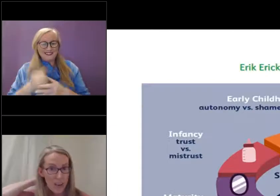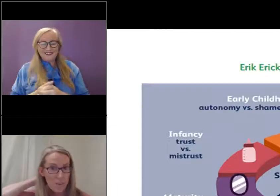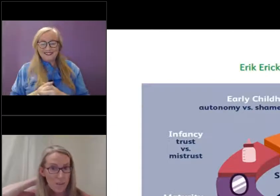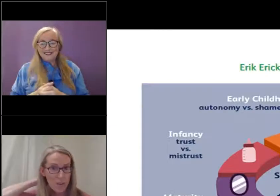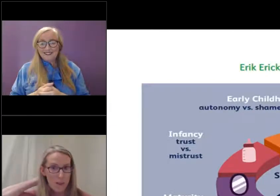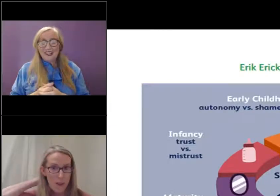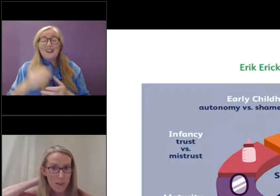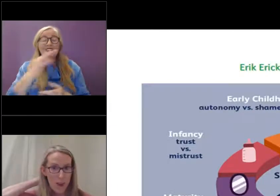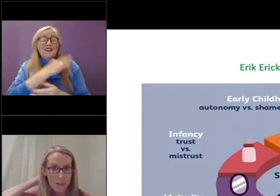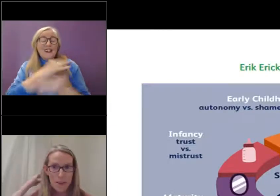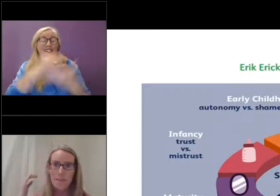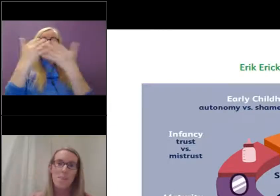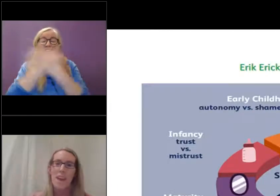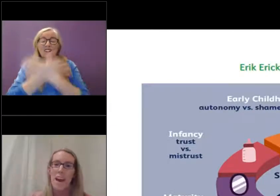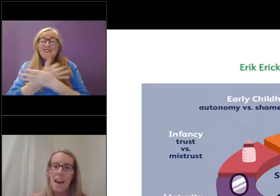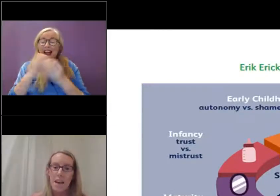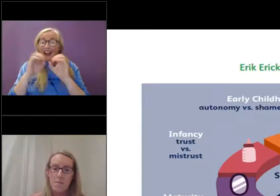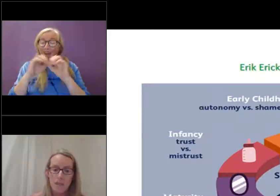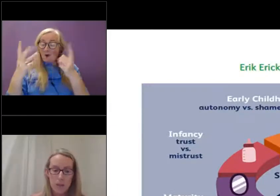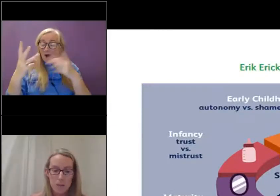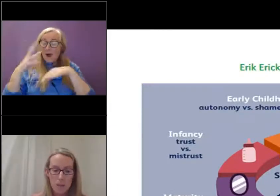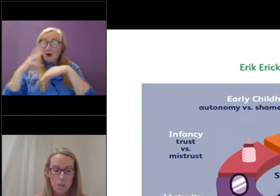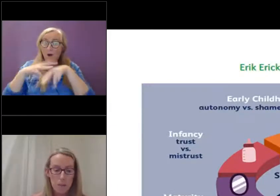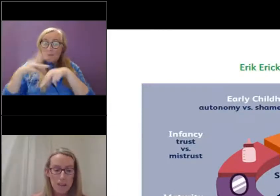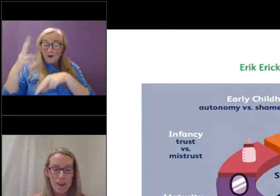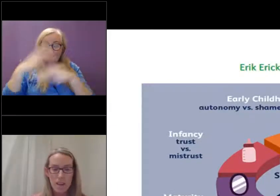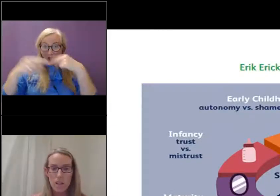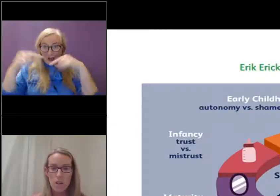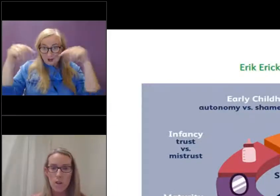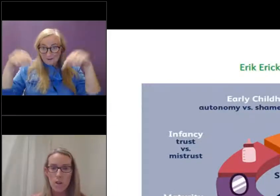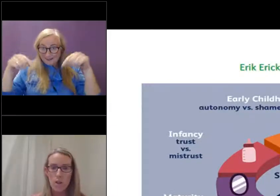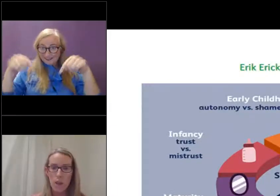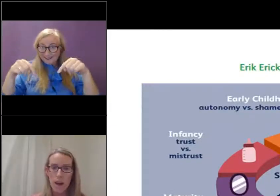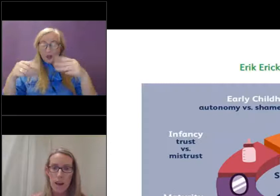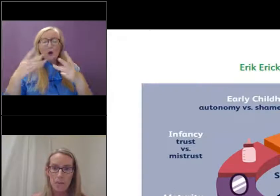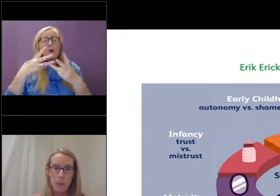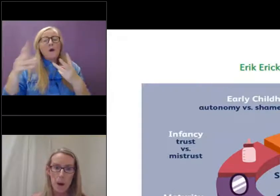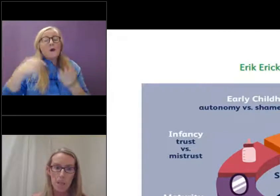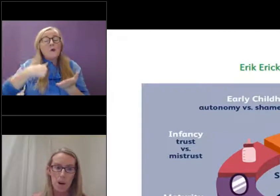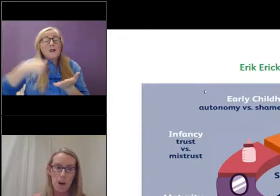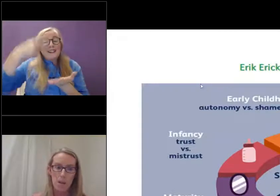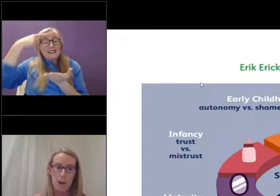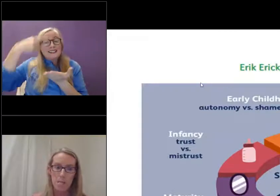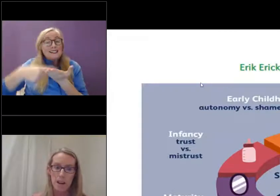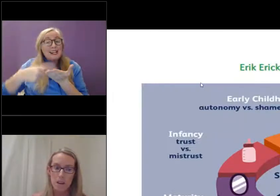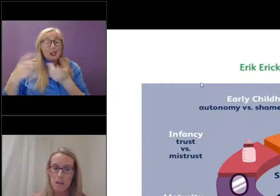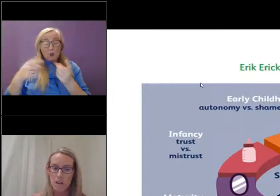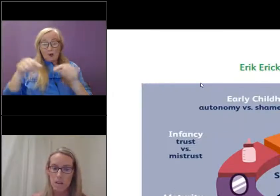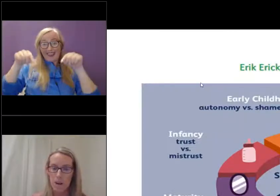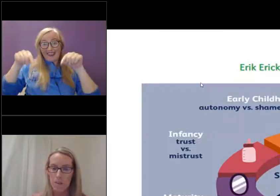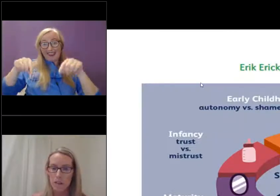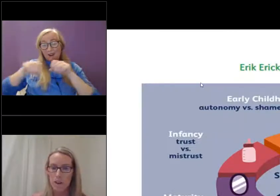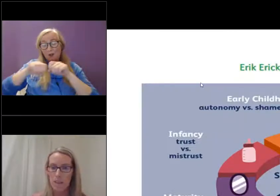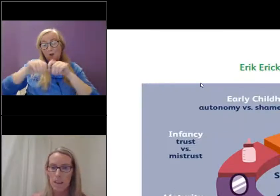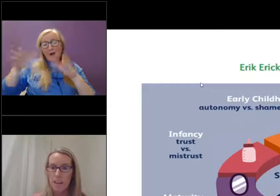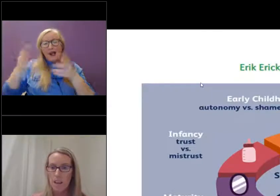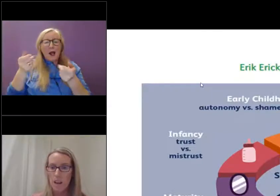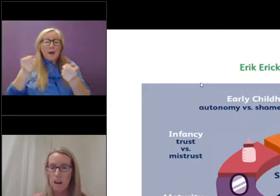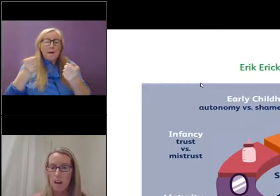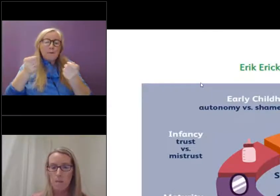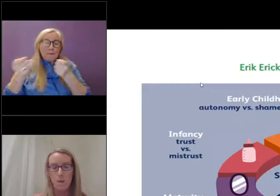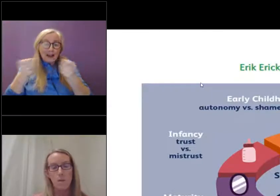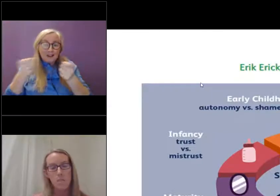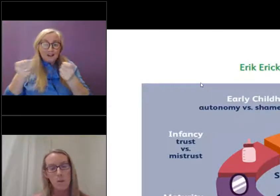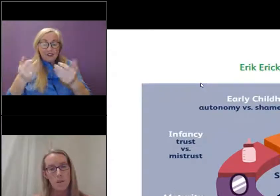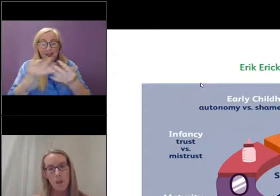Good evening, everyone. You're very welcome. So I suppose when we decided to do the webinar around managing family